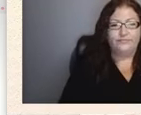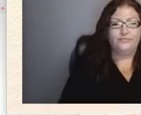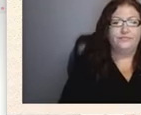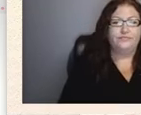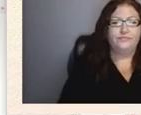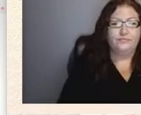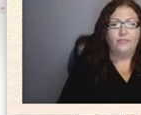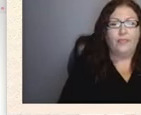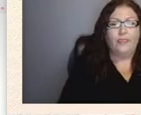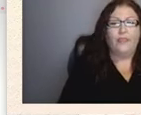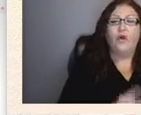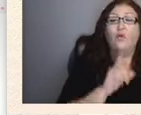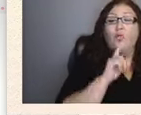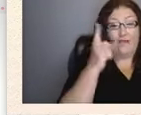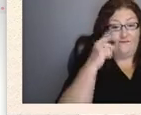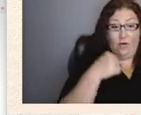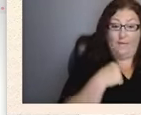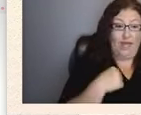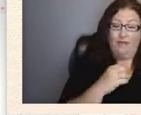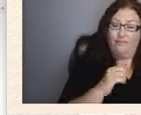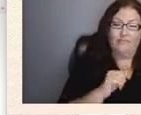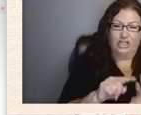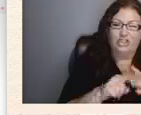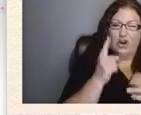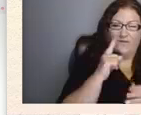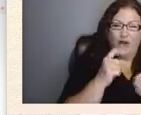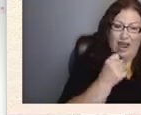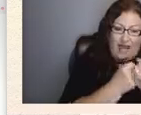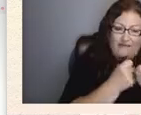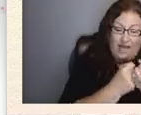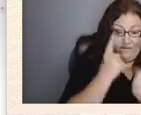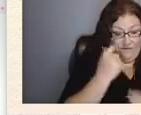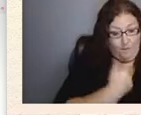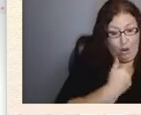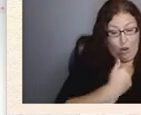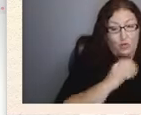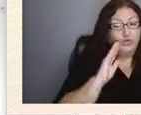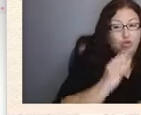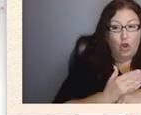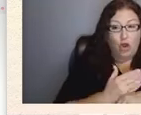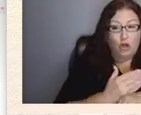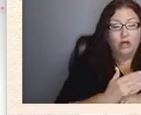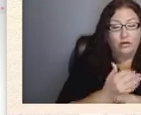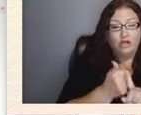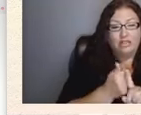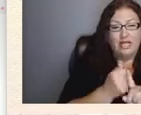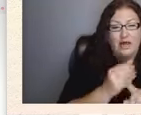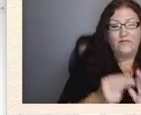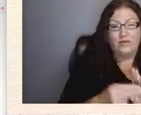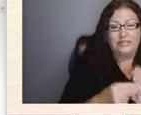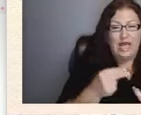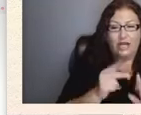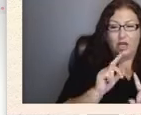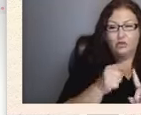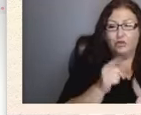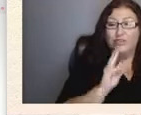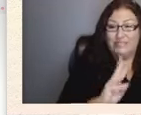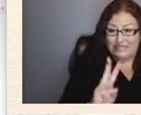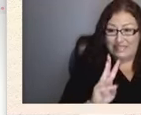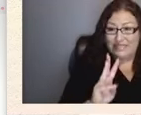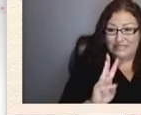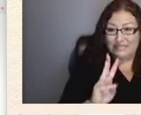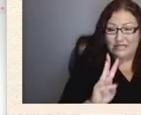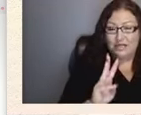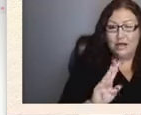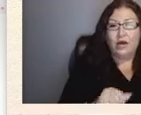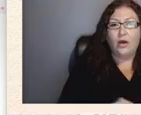It really, for me, started with advocating for my own daughter. She was diagnosed when she was 6 with what turned out